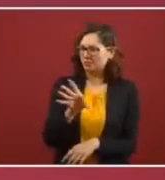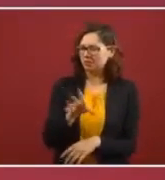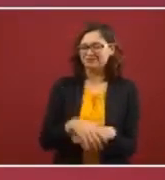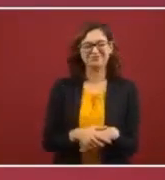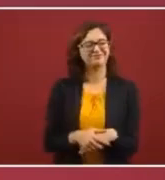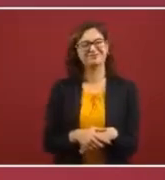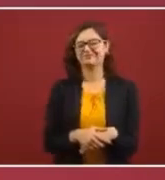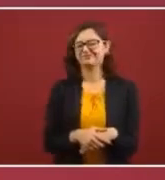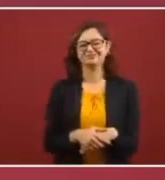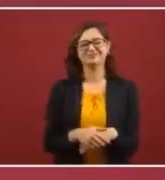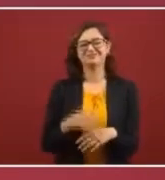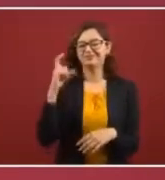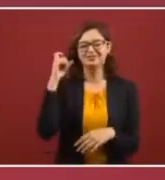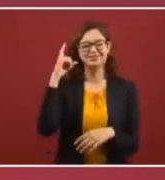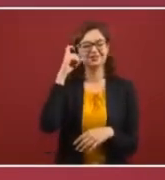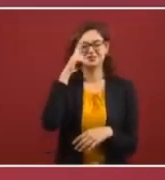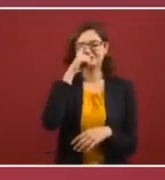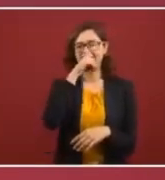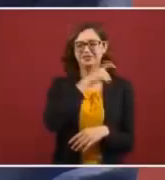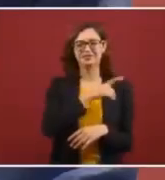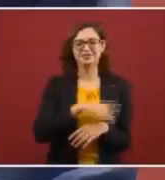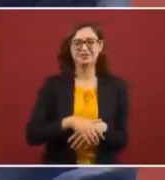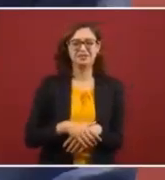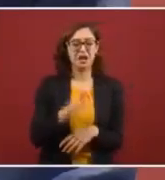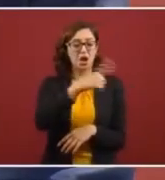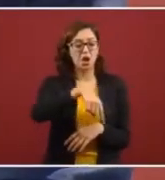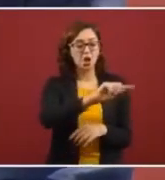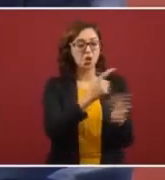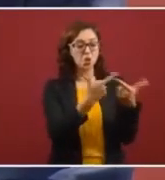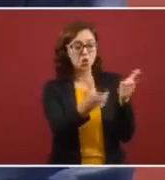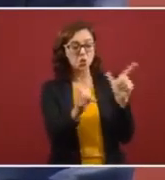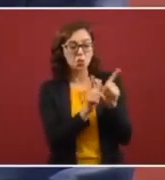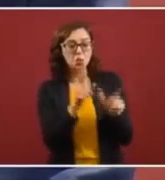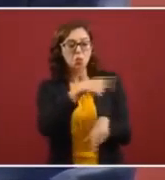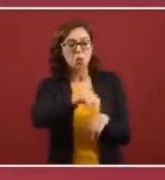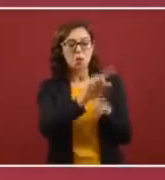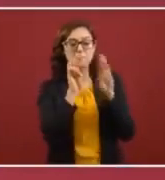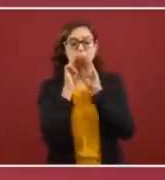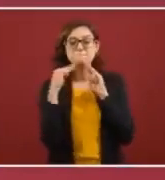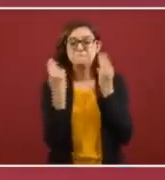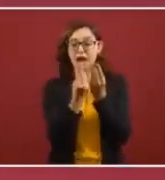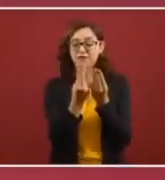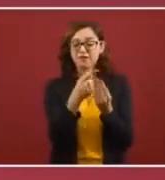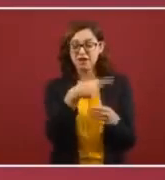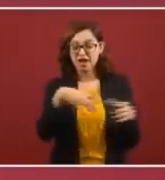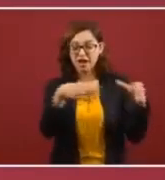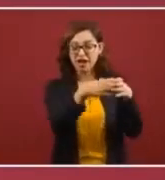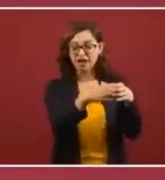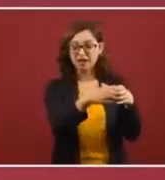It's too hard for them to beat the state. There is not a group, any force,